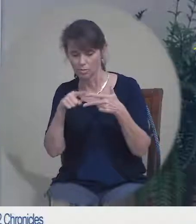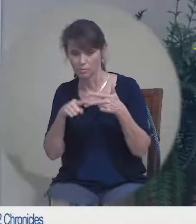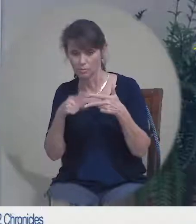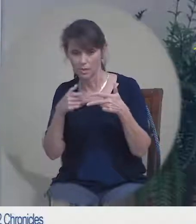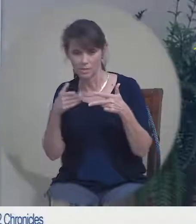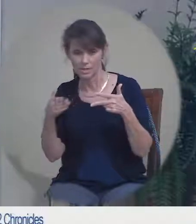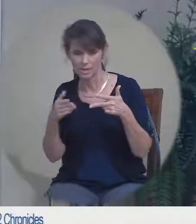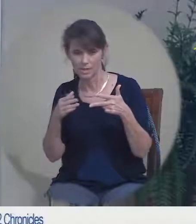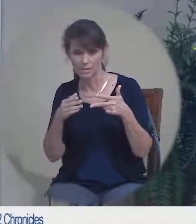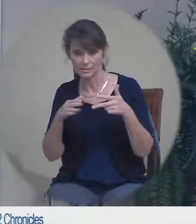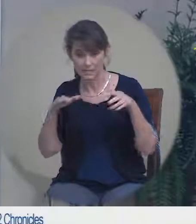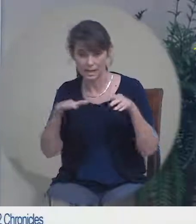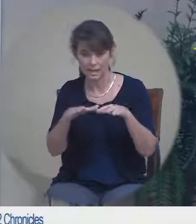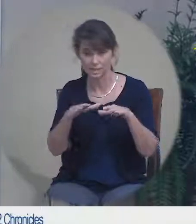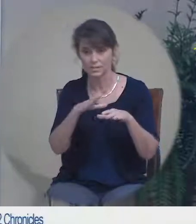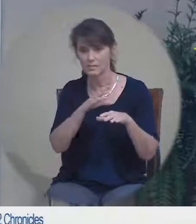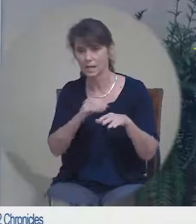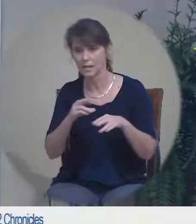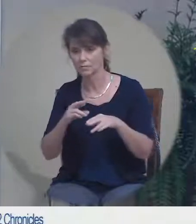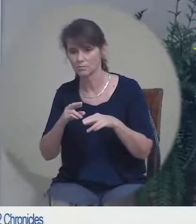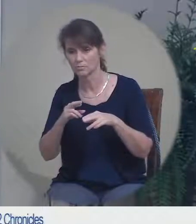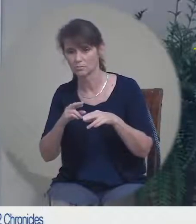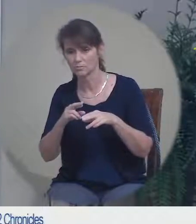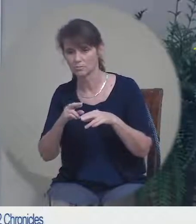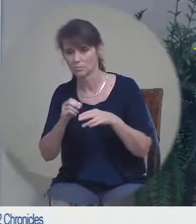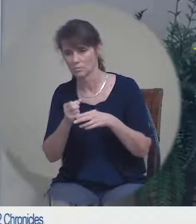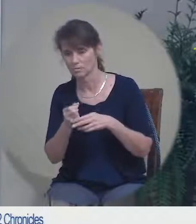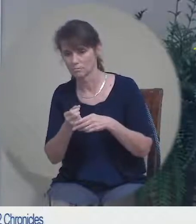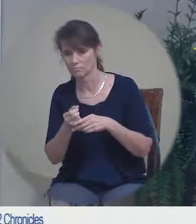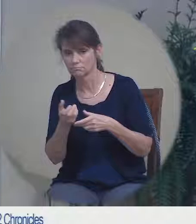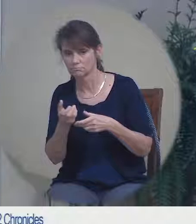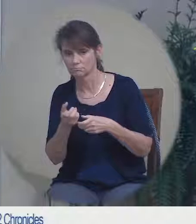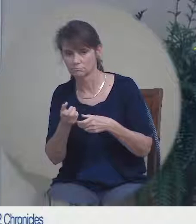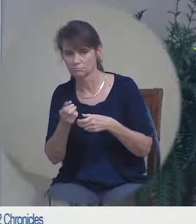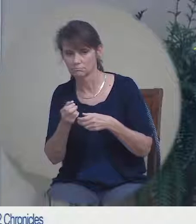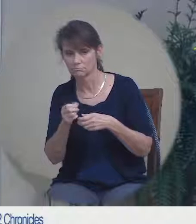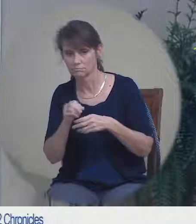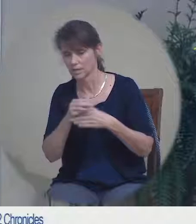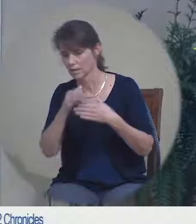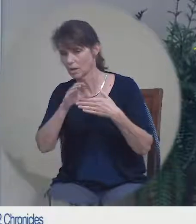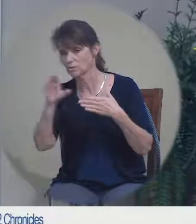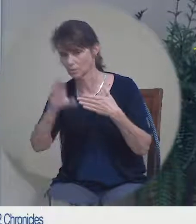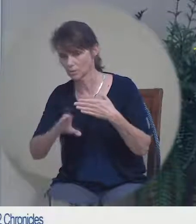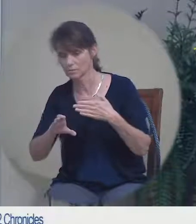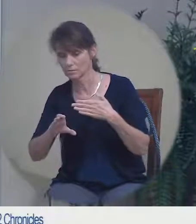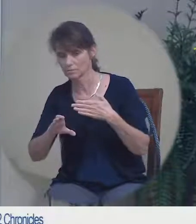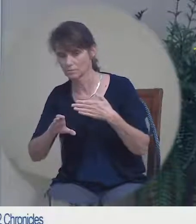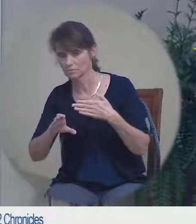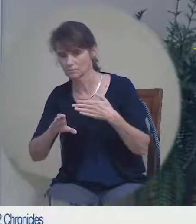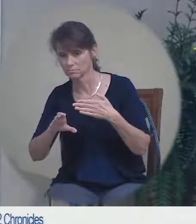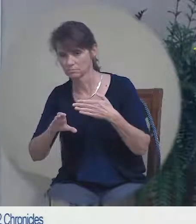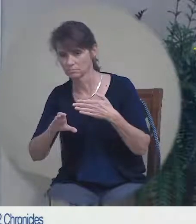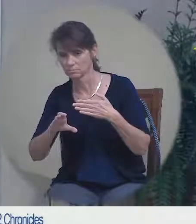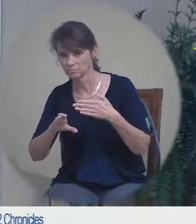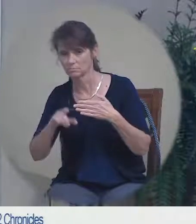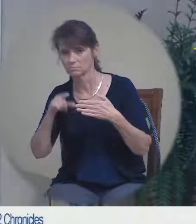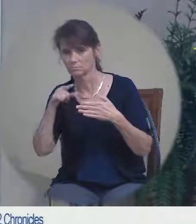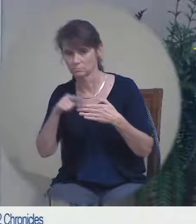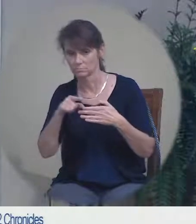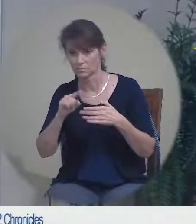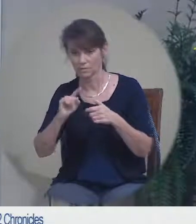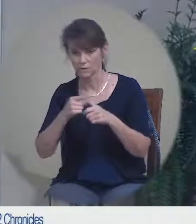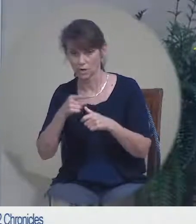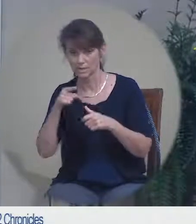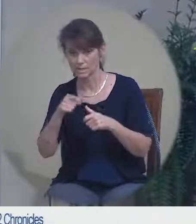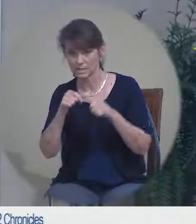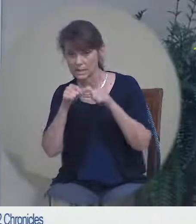that really define the reign of Jehoahaz. And it starts with the fact that he continued in the sin of Jeroboam,